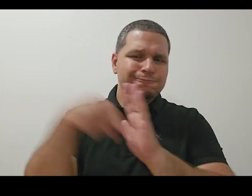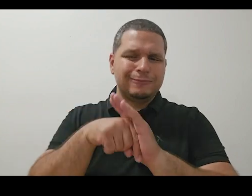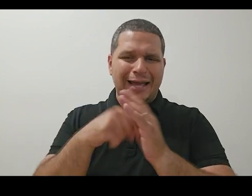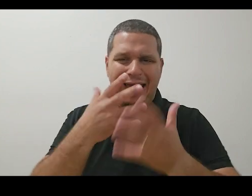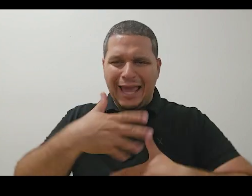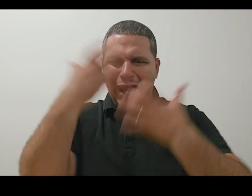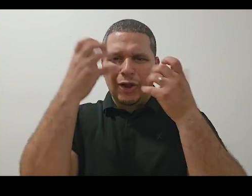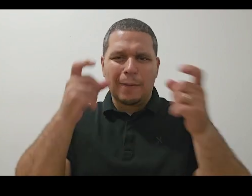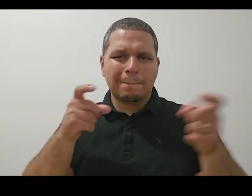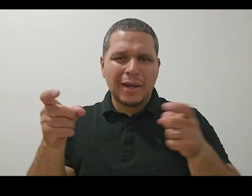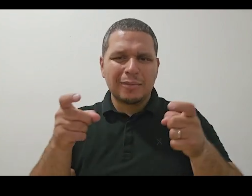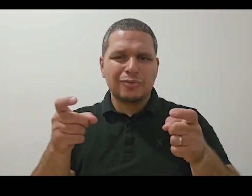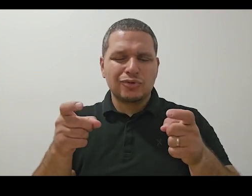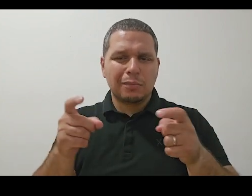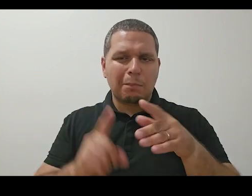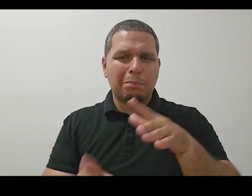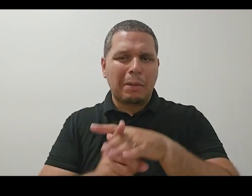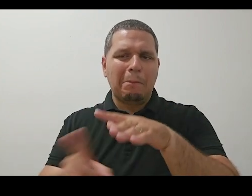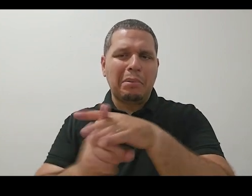anger management